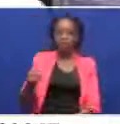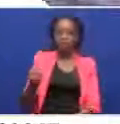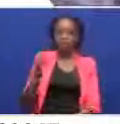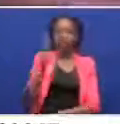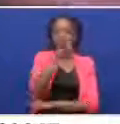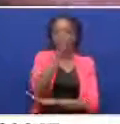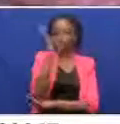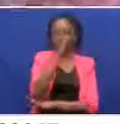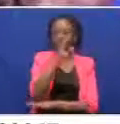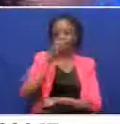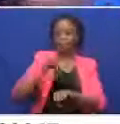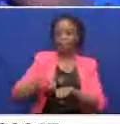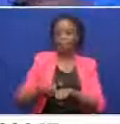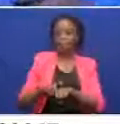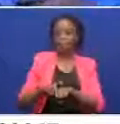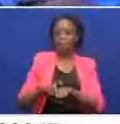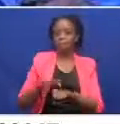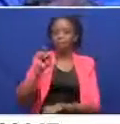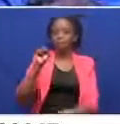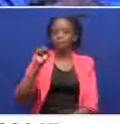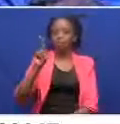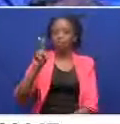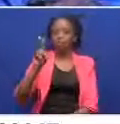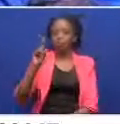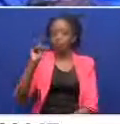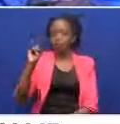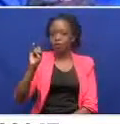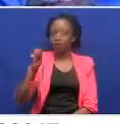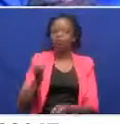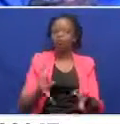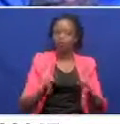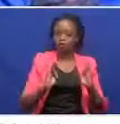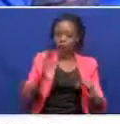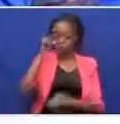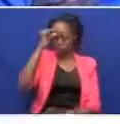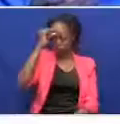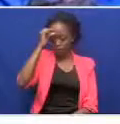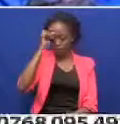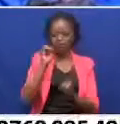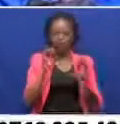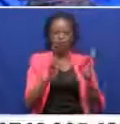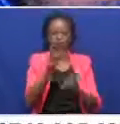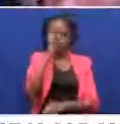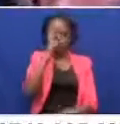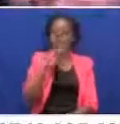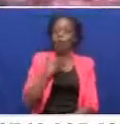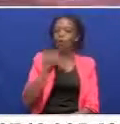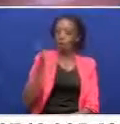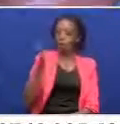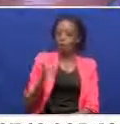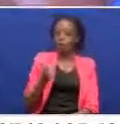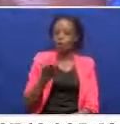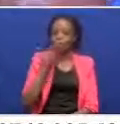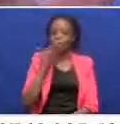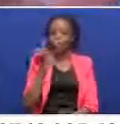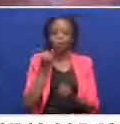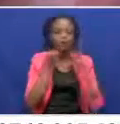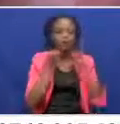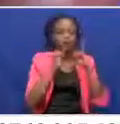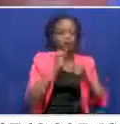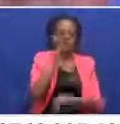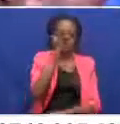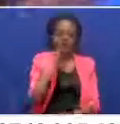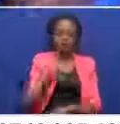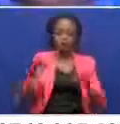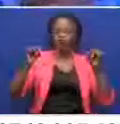day. Oscar Sudi is a state officer, and if the police are serious they need him, they should have even informed him today